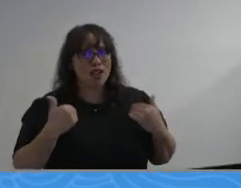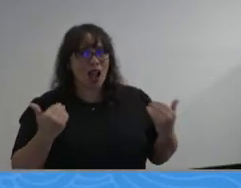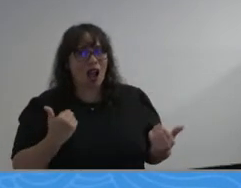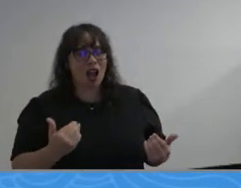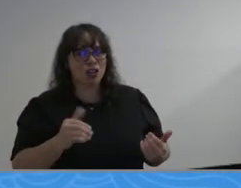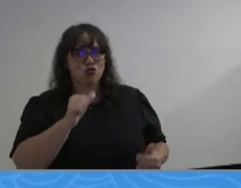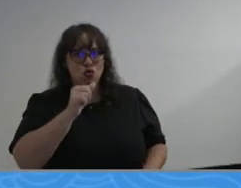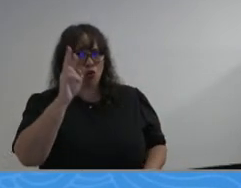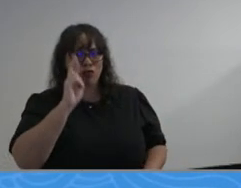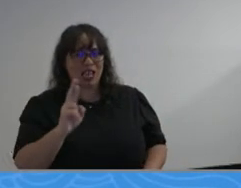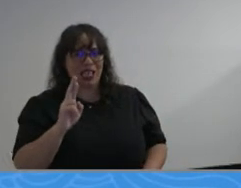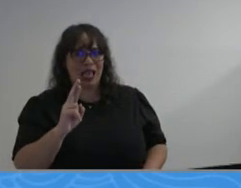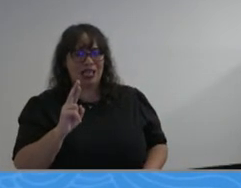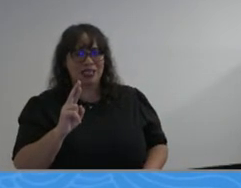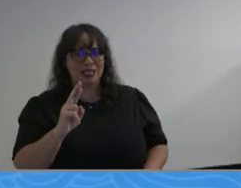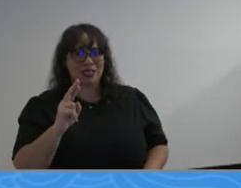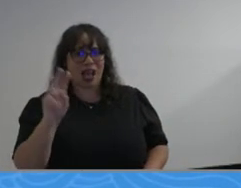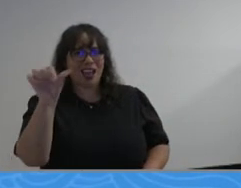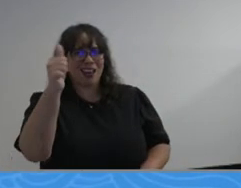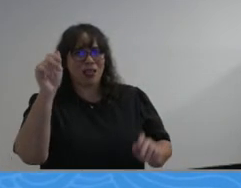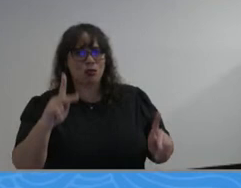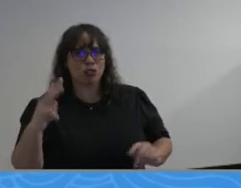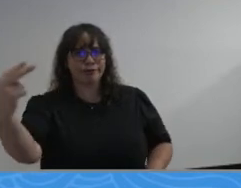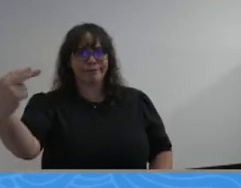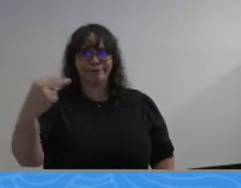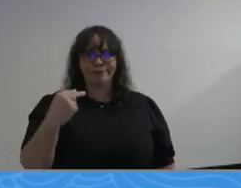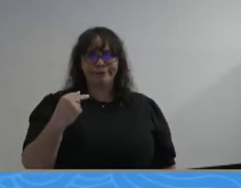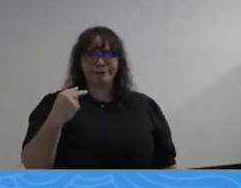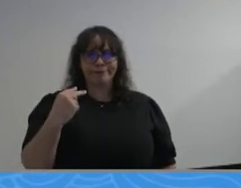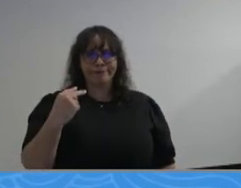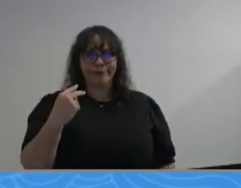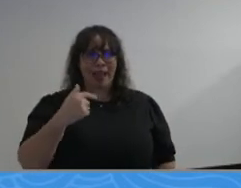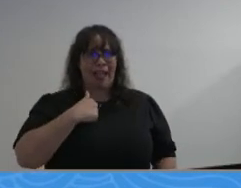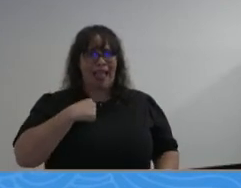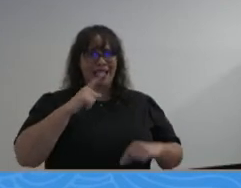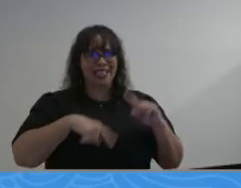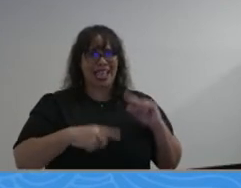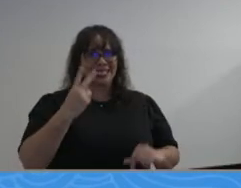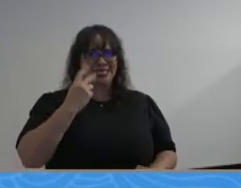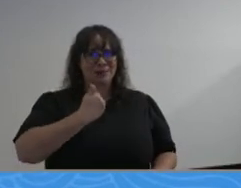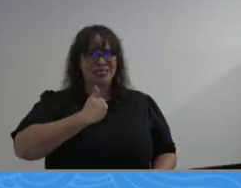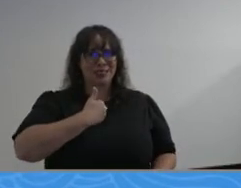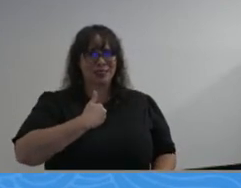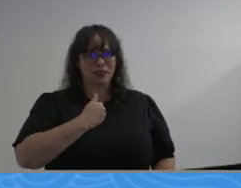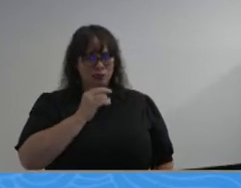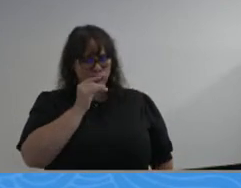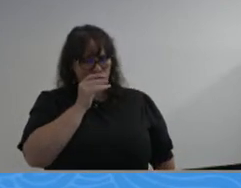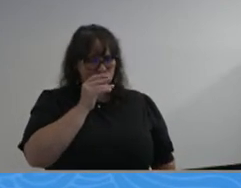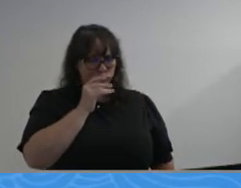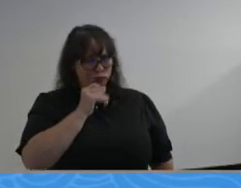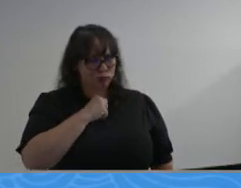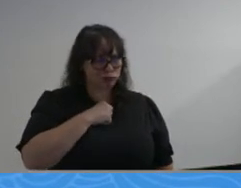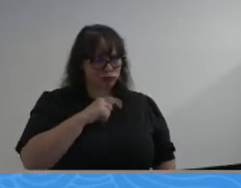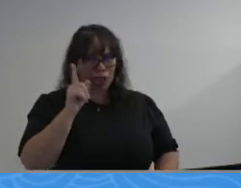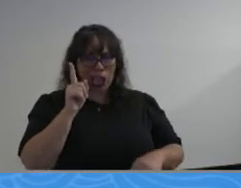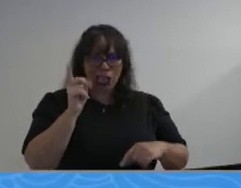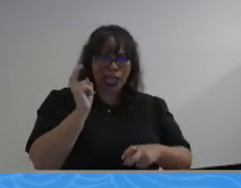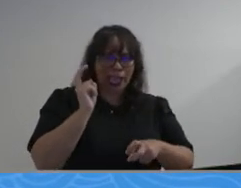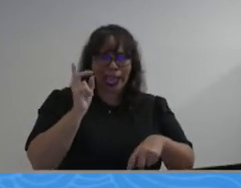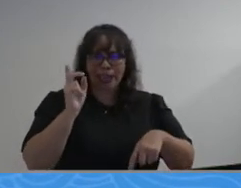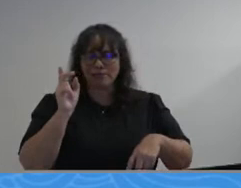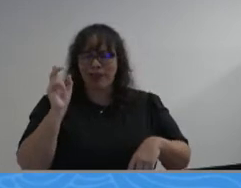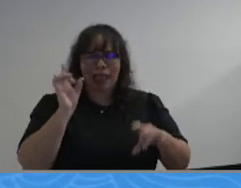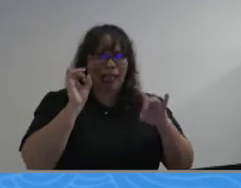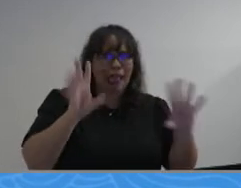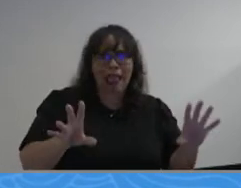sees something in you that you don't see in yourself. And we would mutter things under our breath, my brother and I, because we hated getting up early in the morning. We